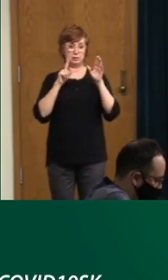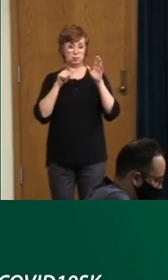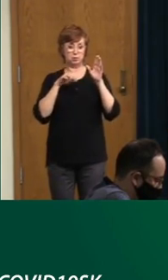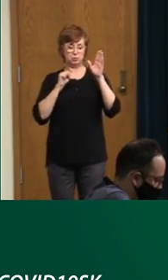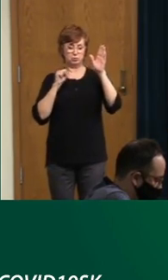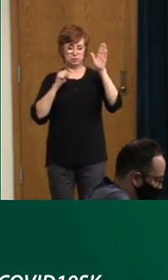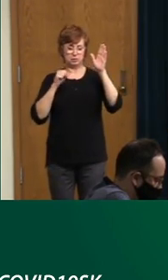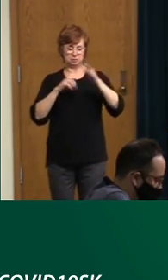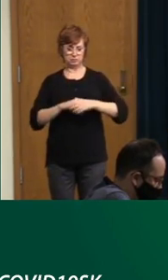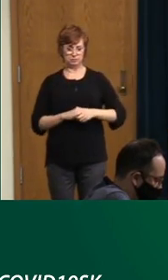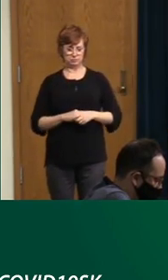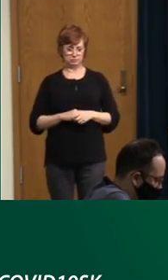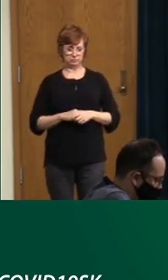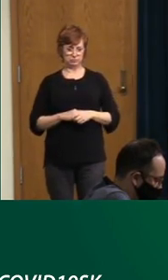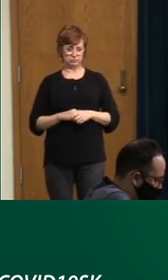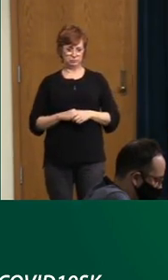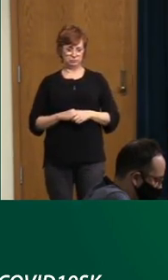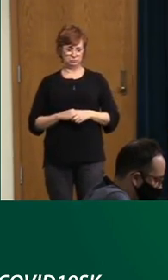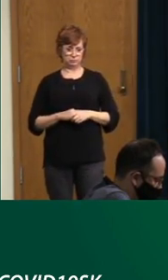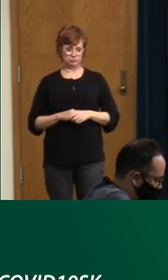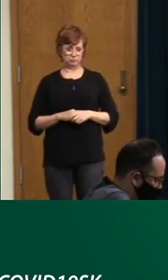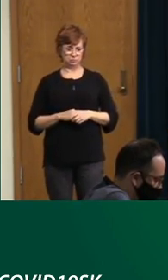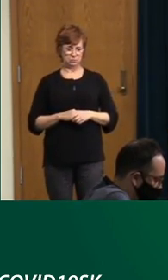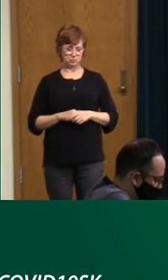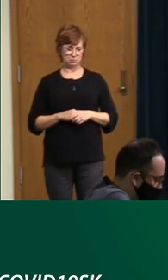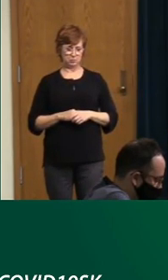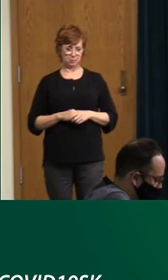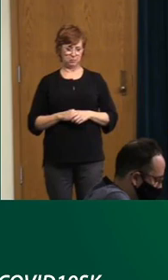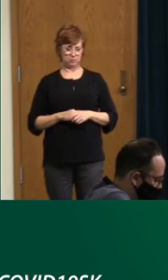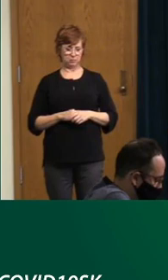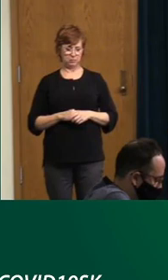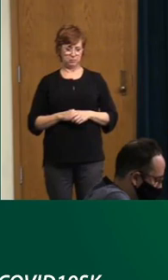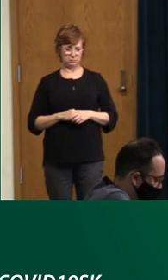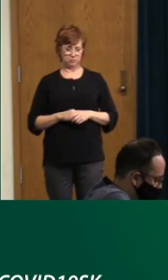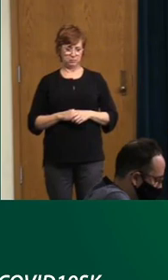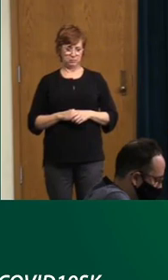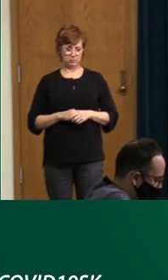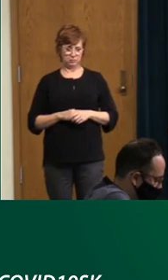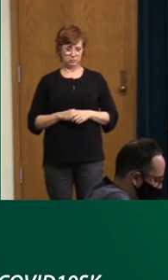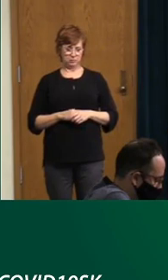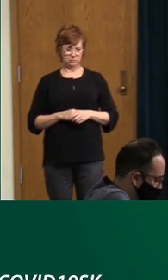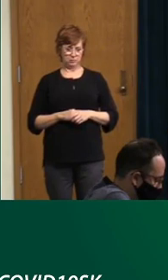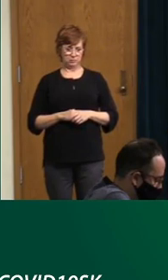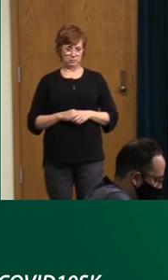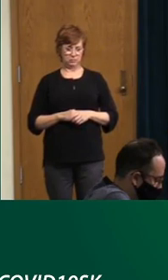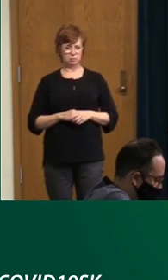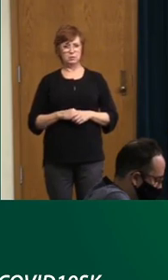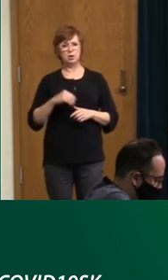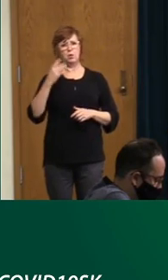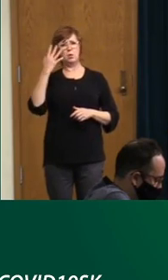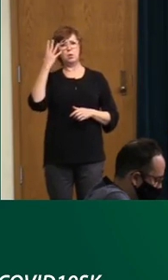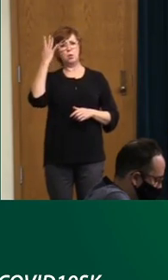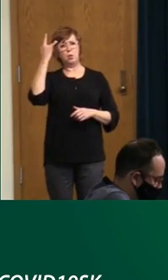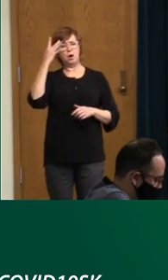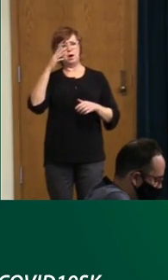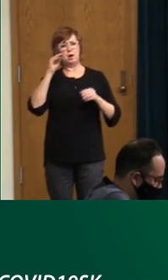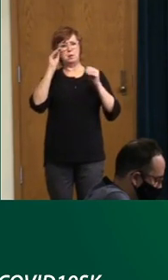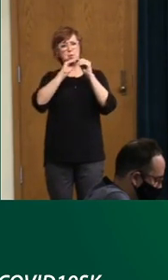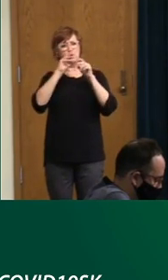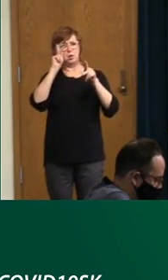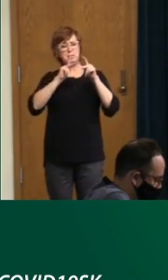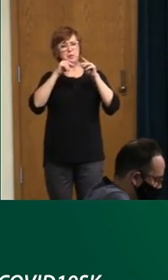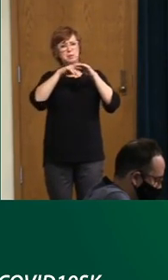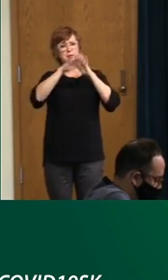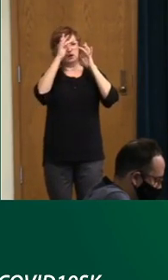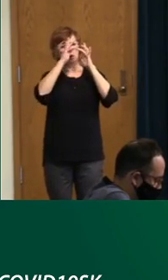there maybe a reason for why we've been seeing higher hospitalizations? Is it just because more people are getting sick, or are people starting to maybe